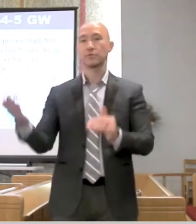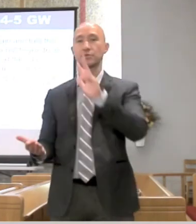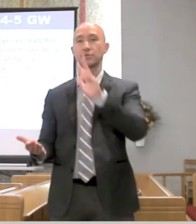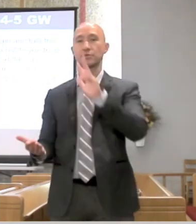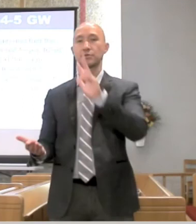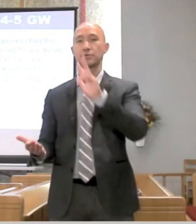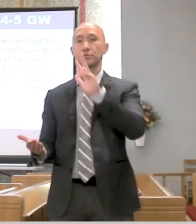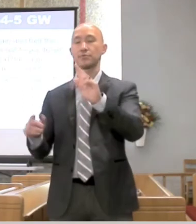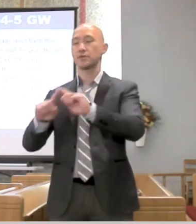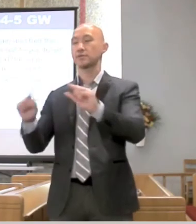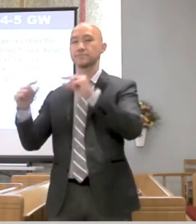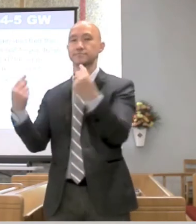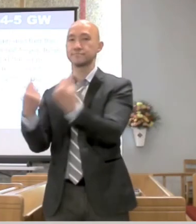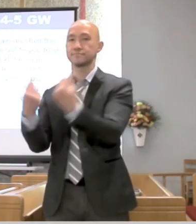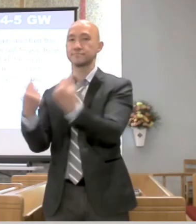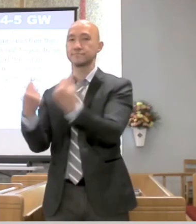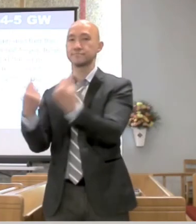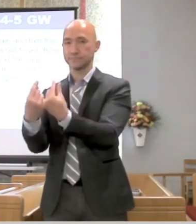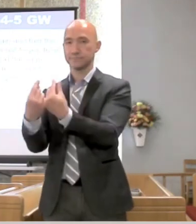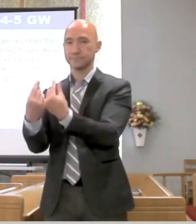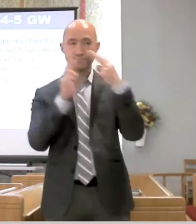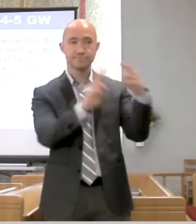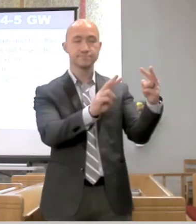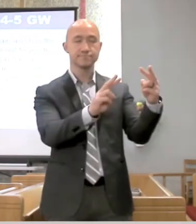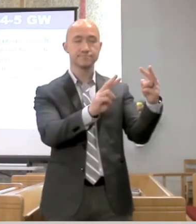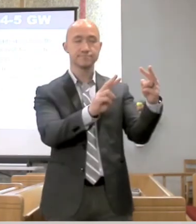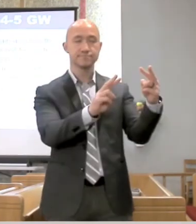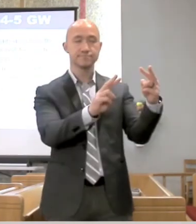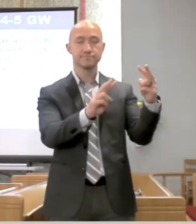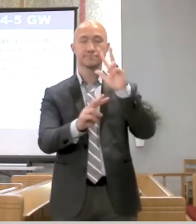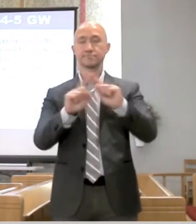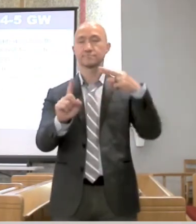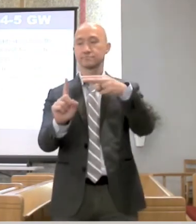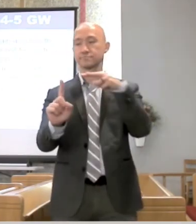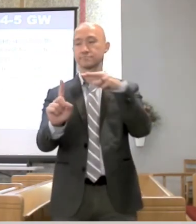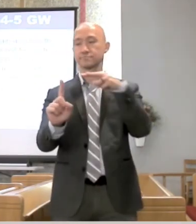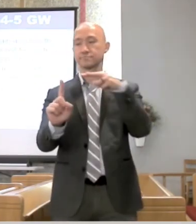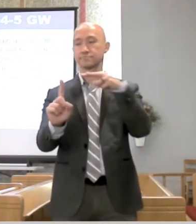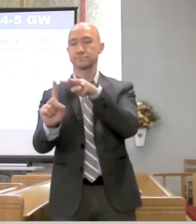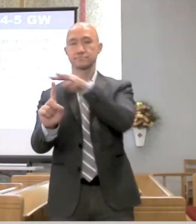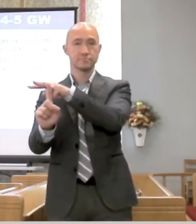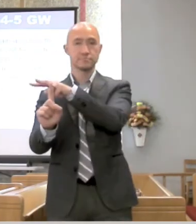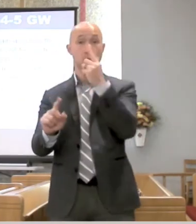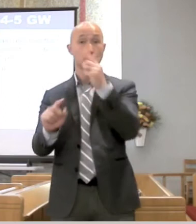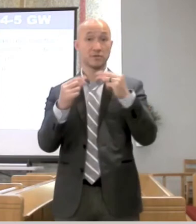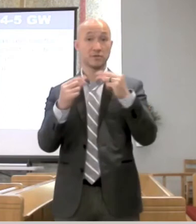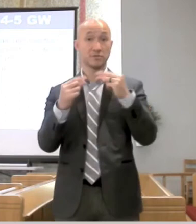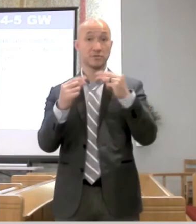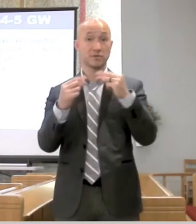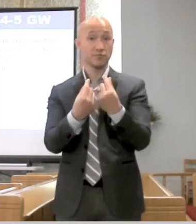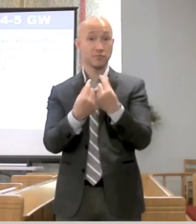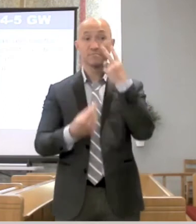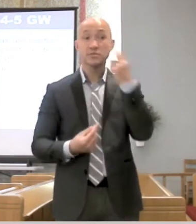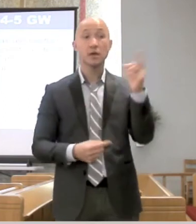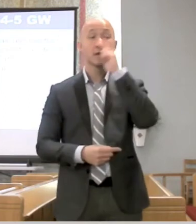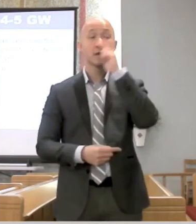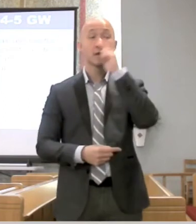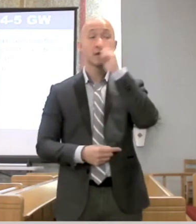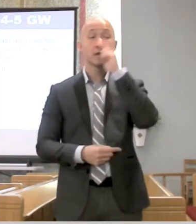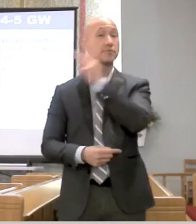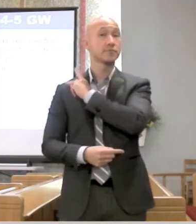three different things right before them. One of them saw an imposter king. The other